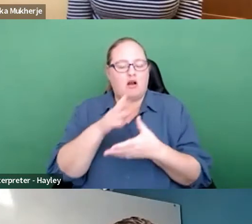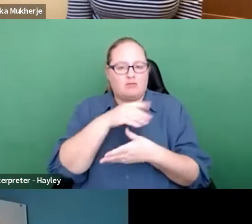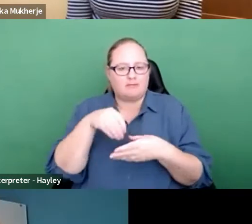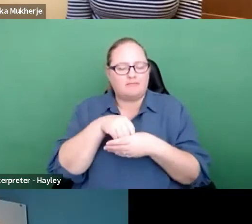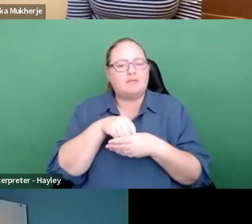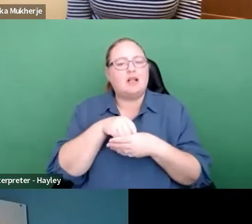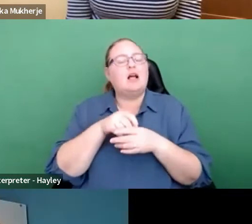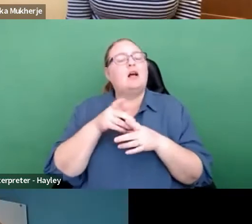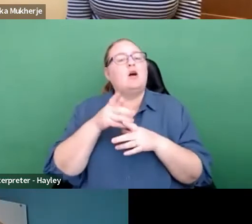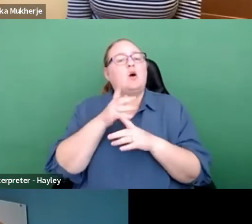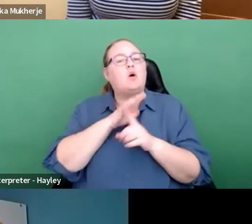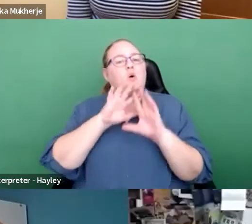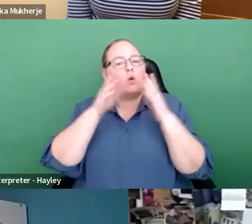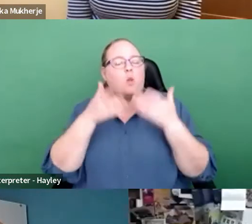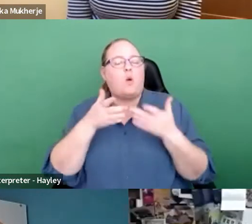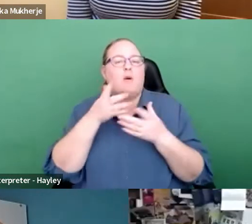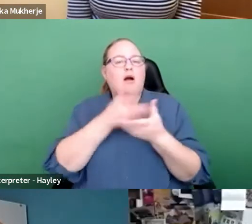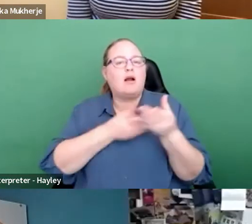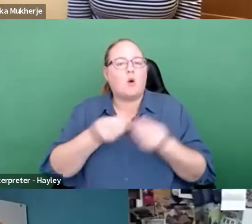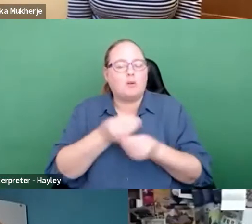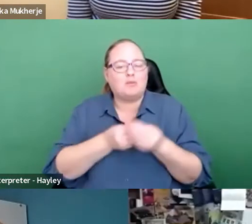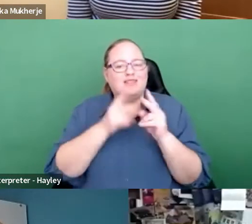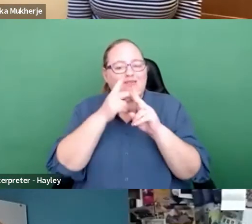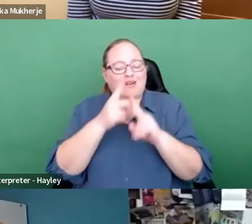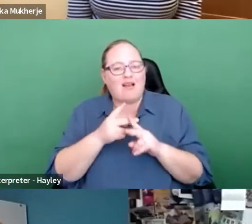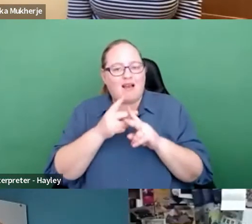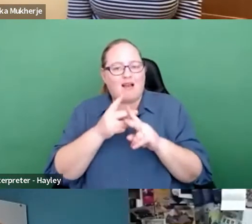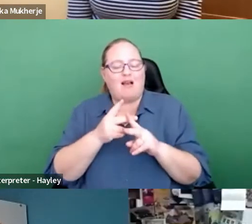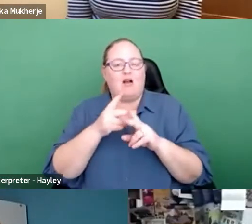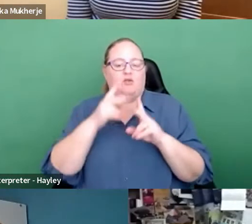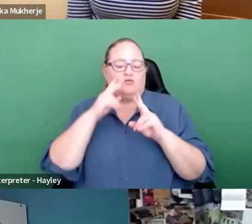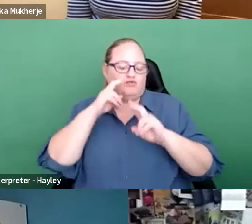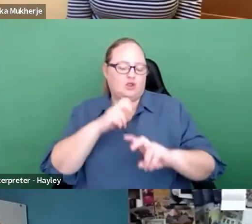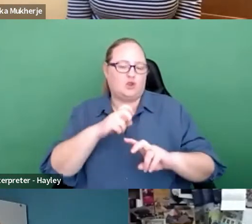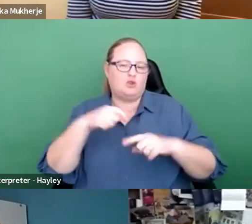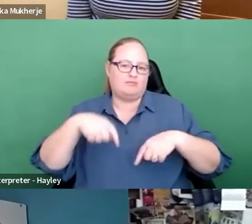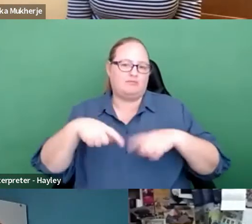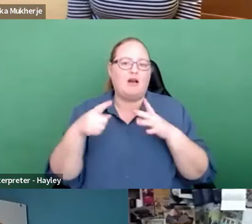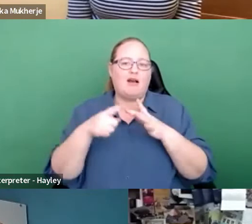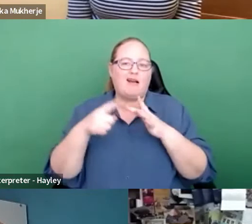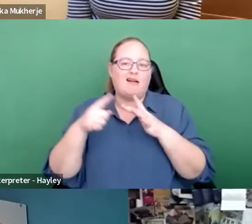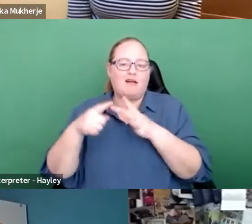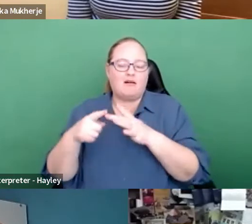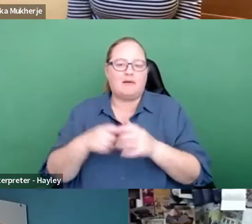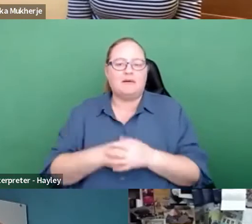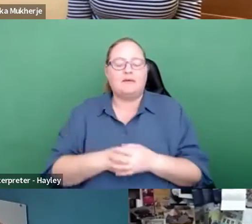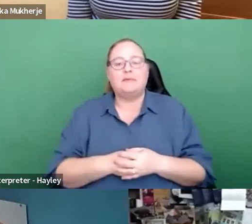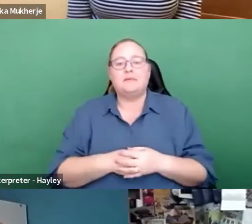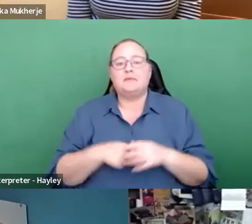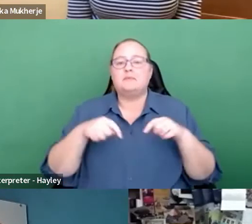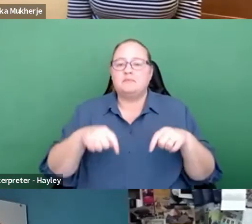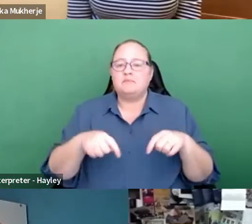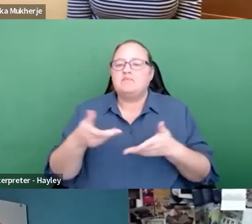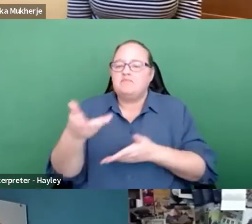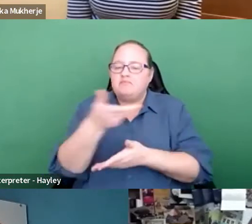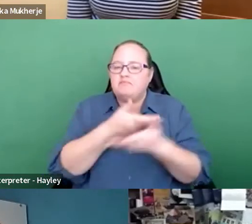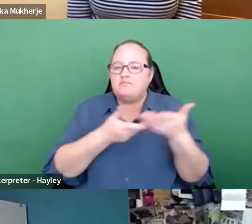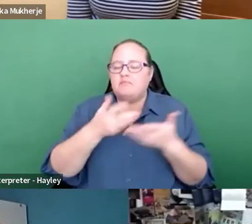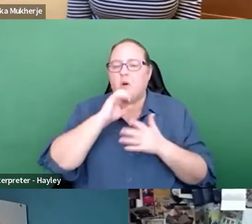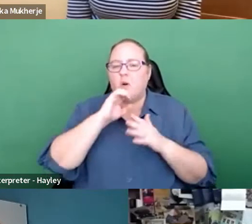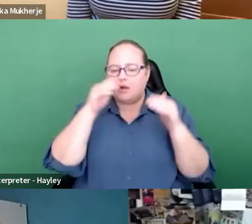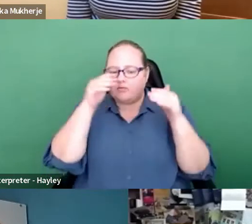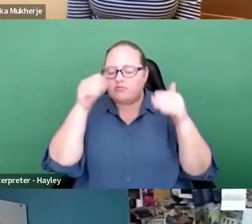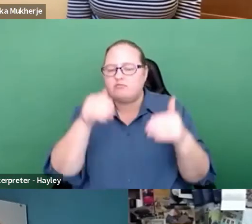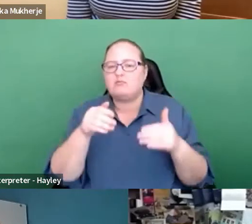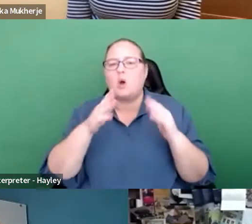Care research theme here at the III. We're here to discuss homelessness and care with